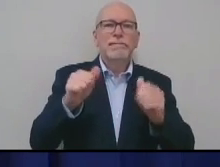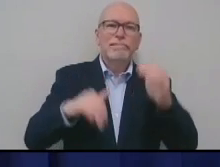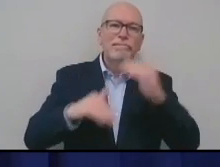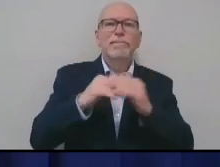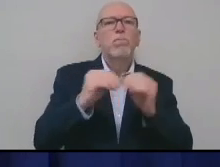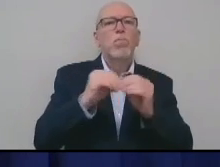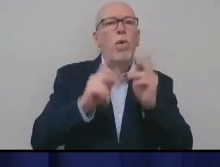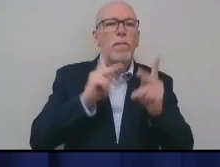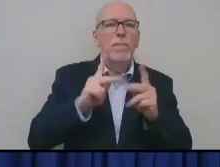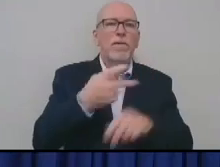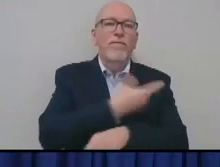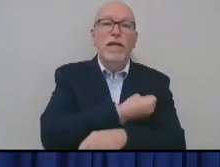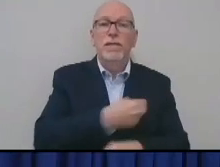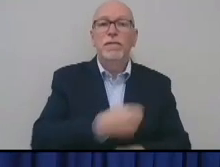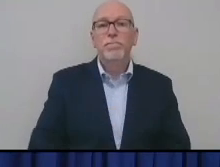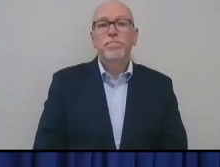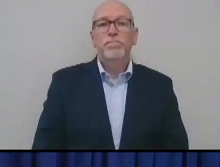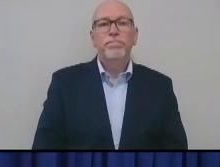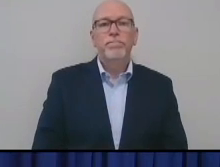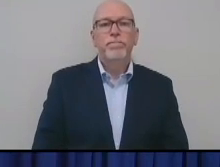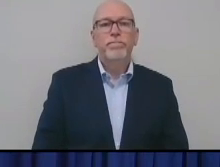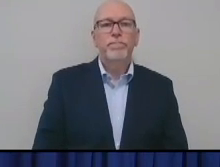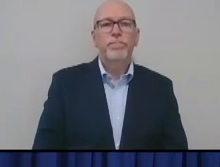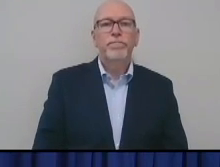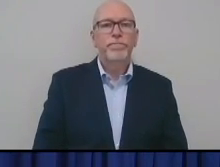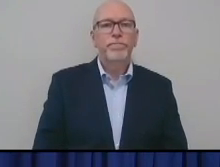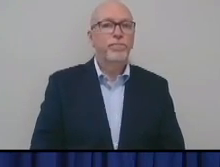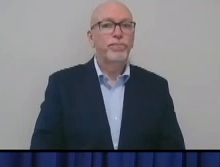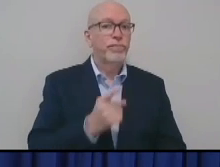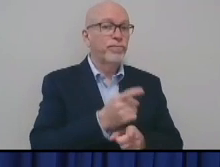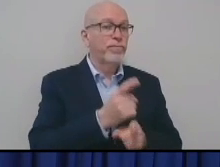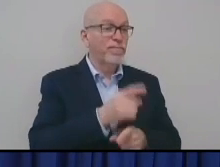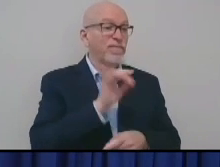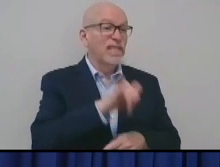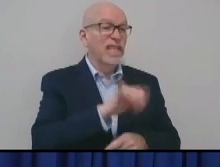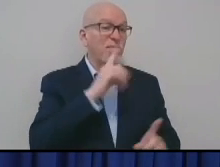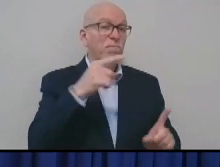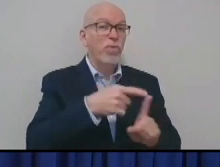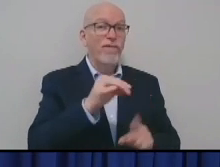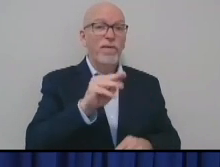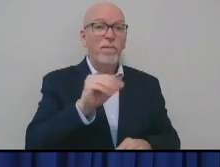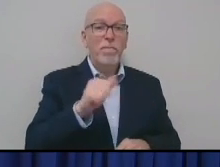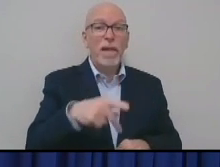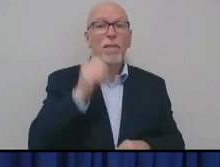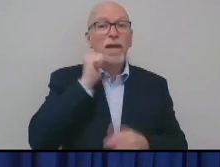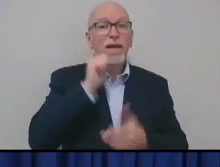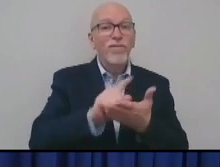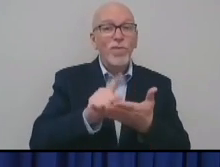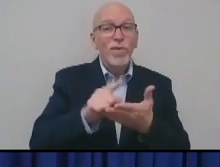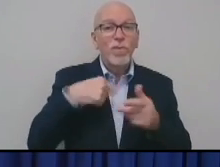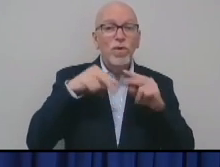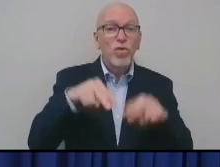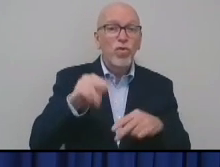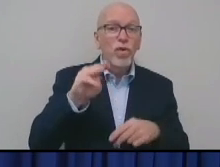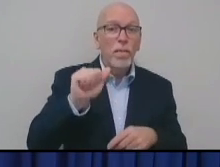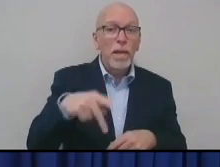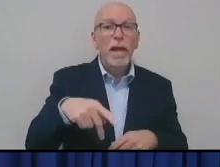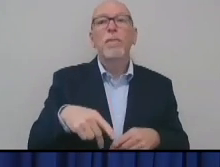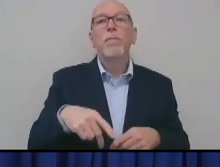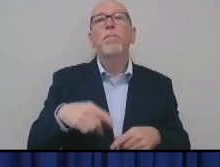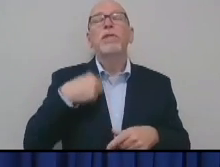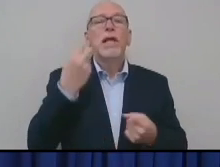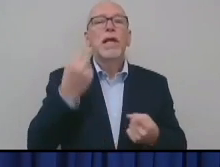vaccinated. And that's really the whole point behind the map, and looking at the map every week and seeing the percentage of people